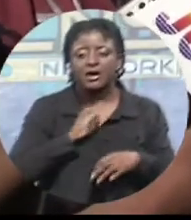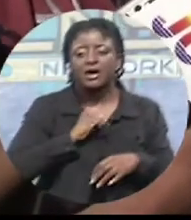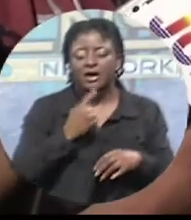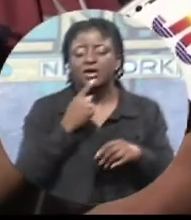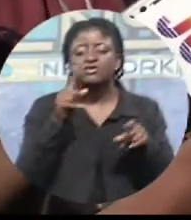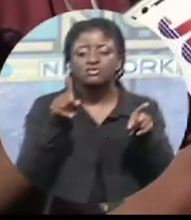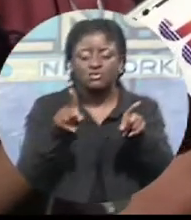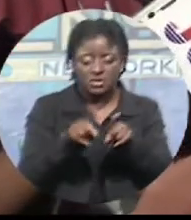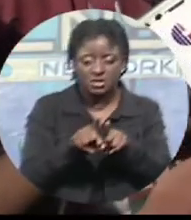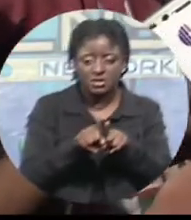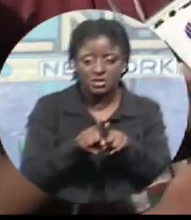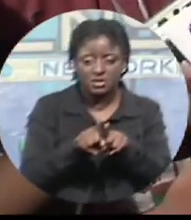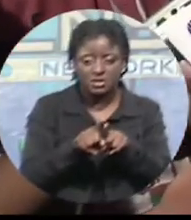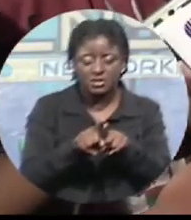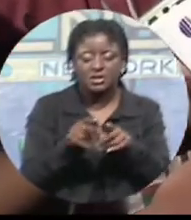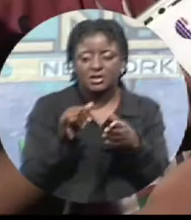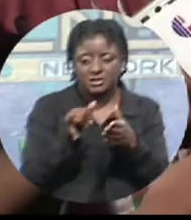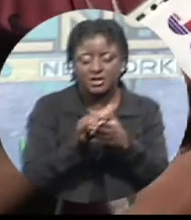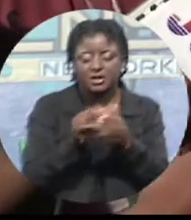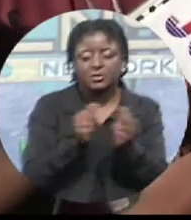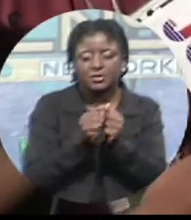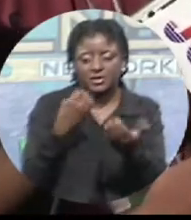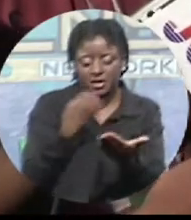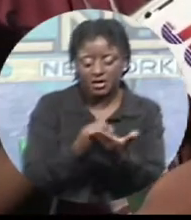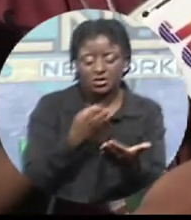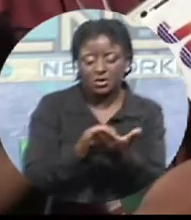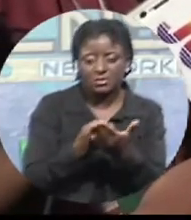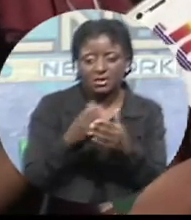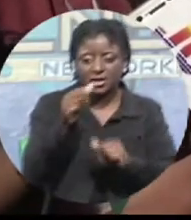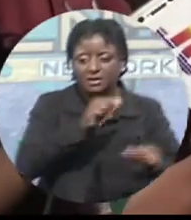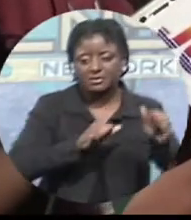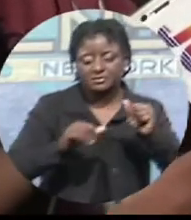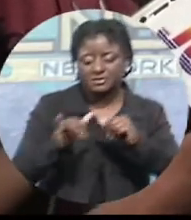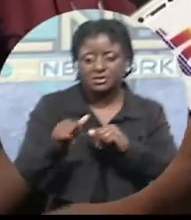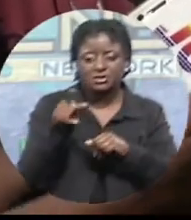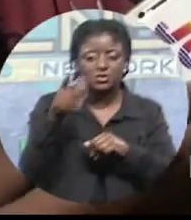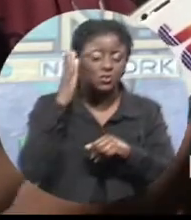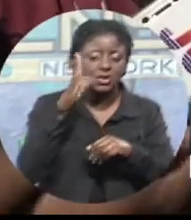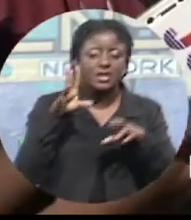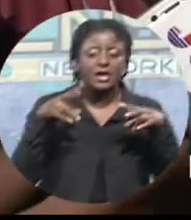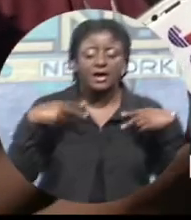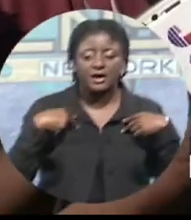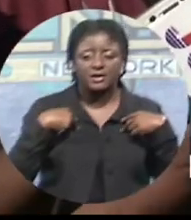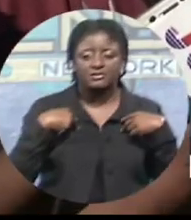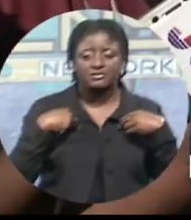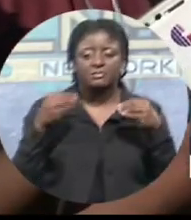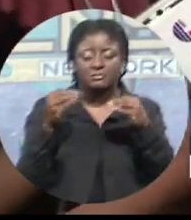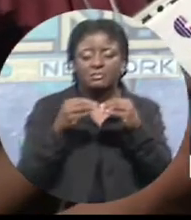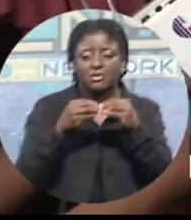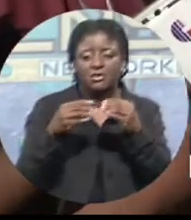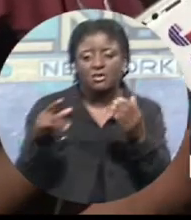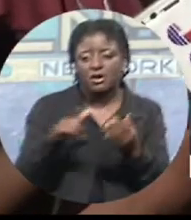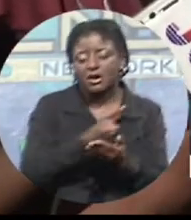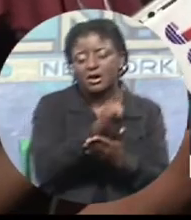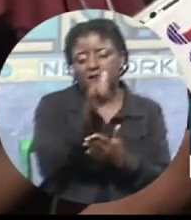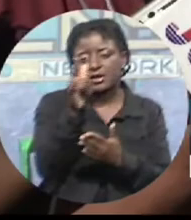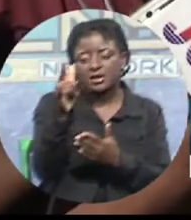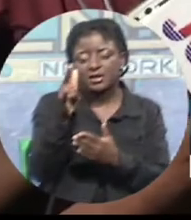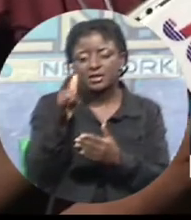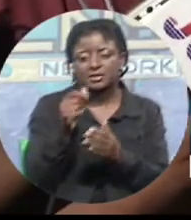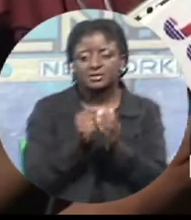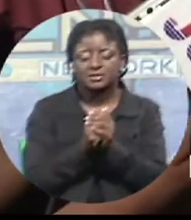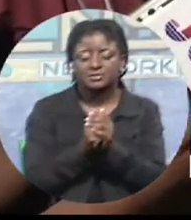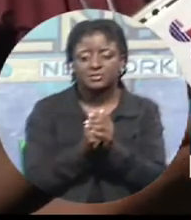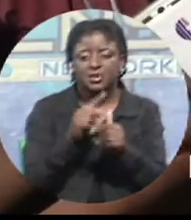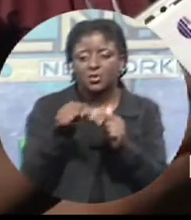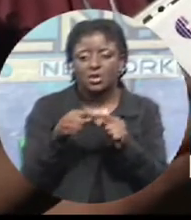economic activity you would have enhanced airlift. But I'd like to also say, though, when you have a vibrant airlift system